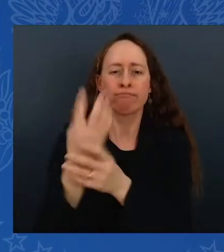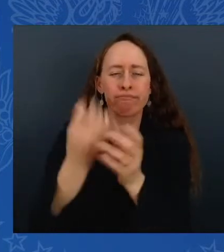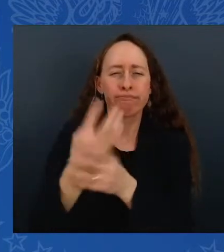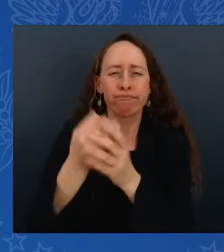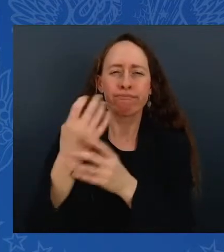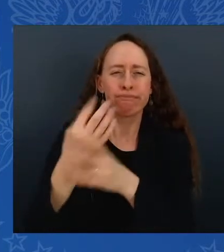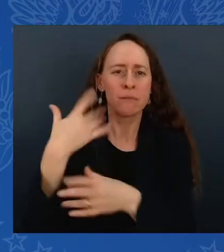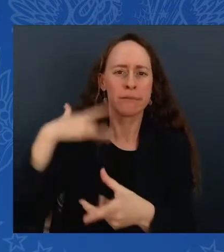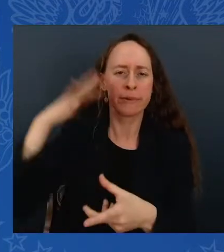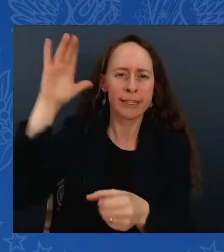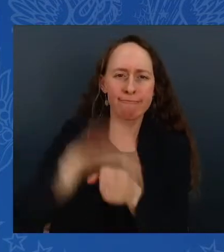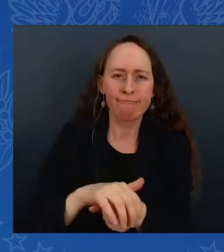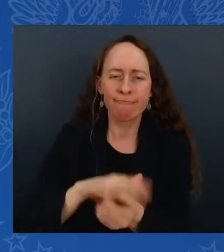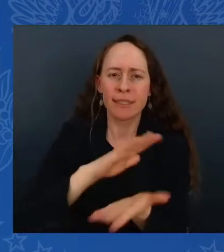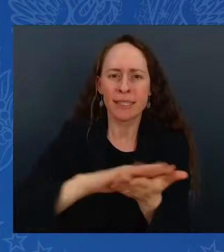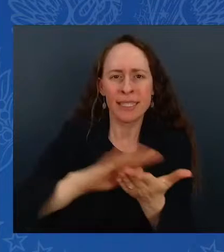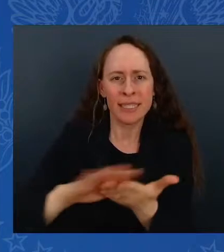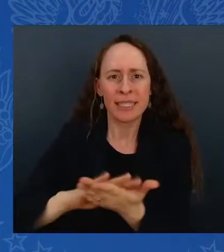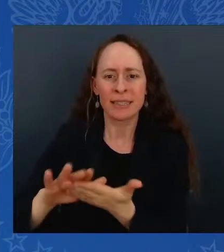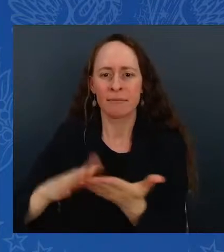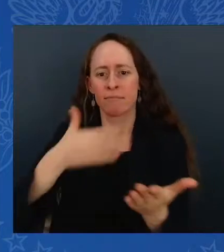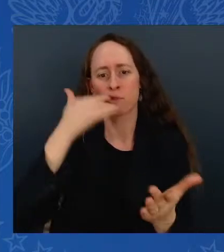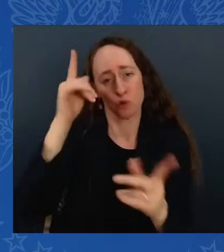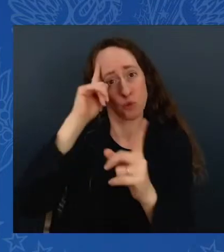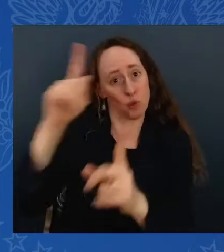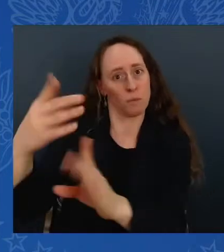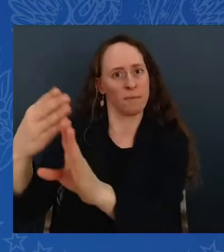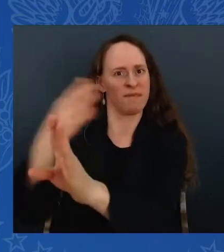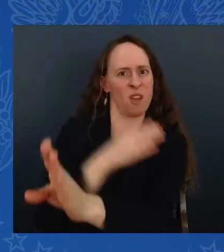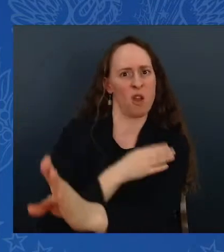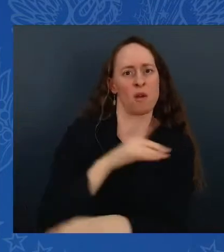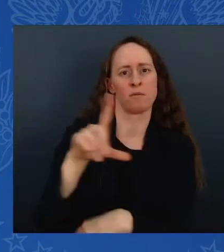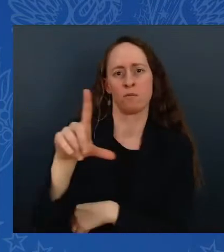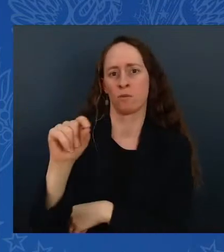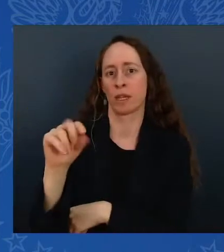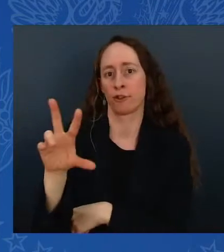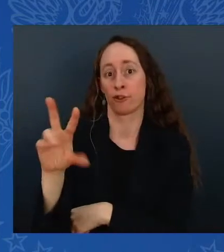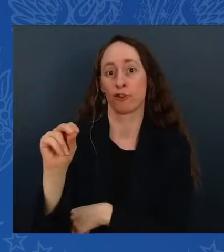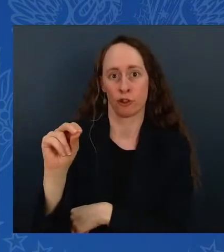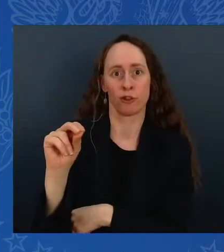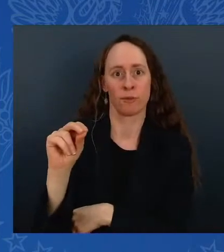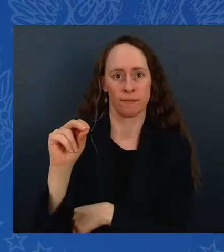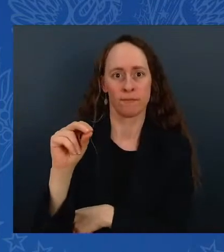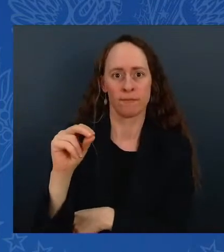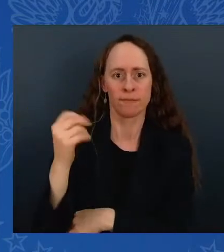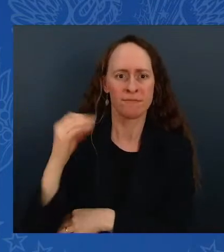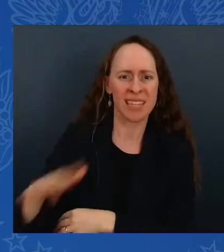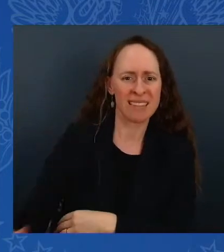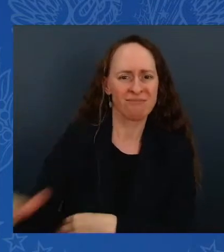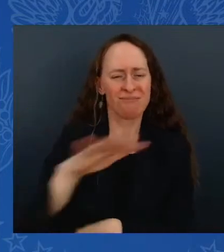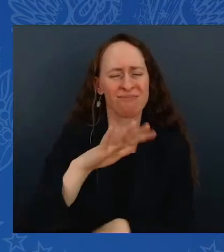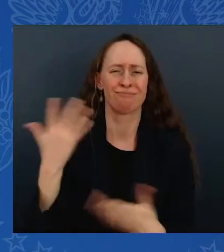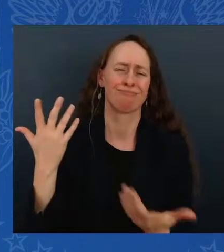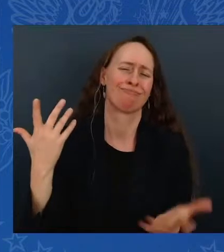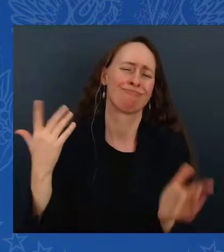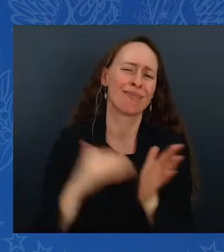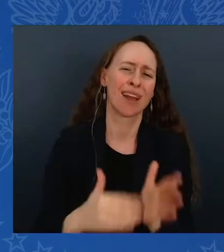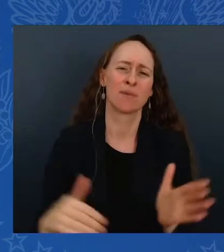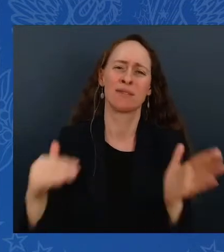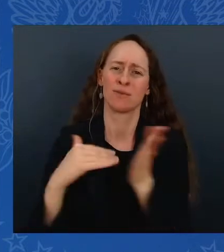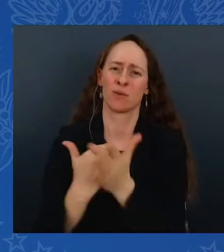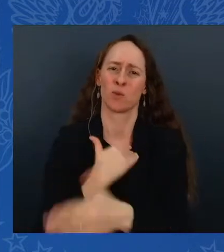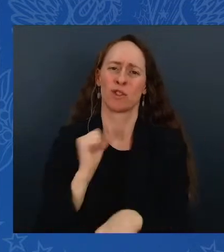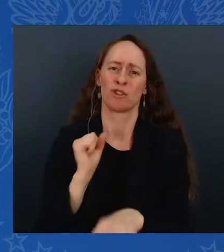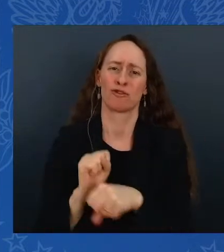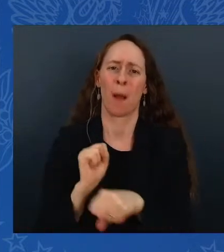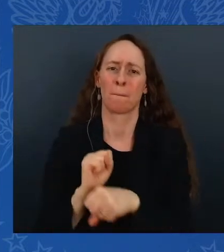go into it all, and creating hundreds of thousands of good-paying, clean energy jobs for American workers. I set up a climate